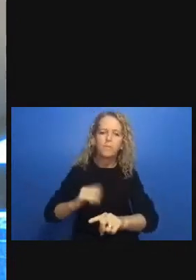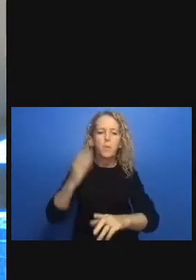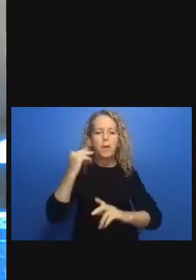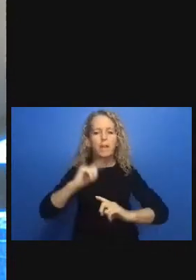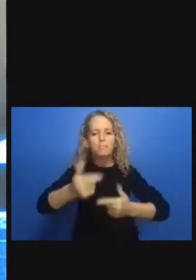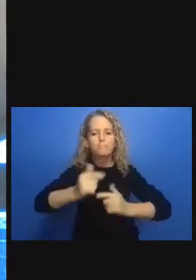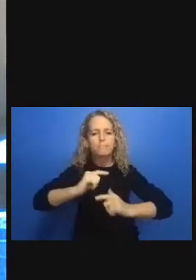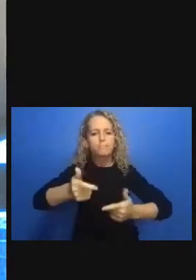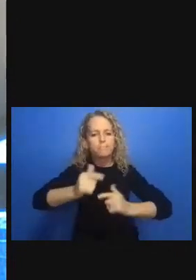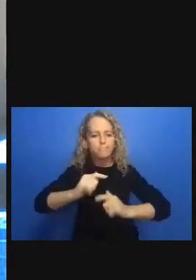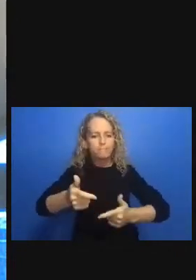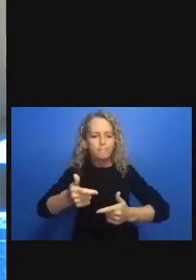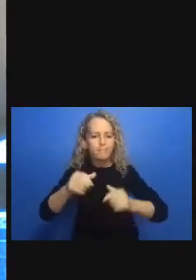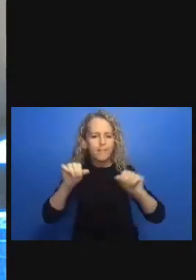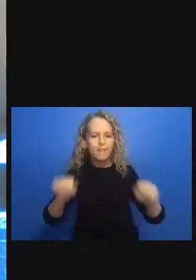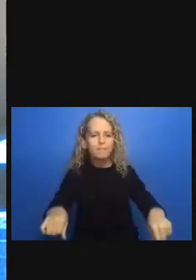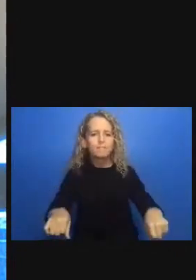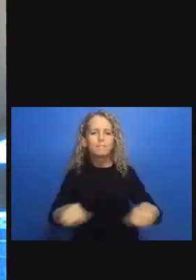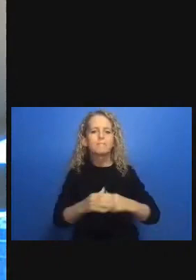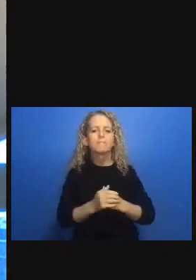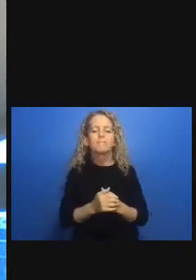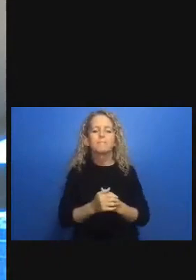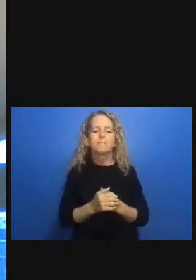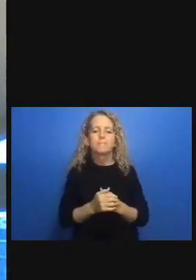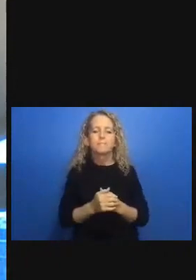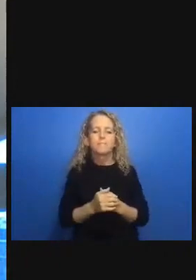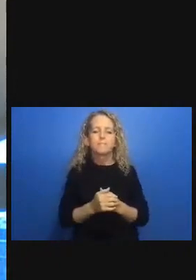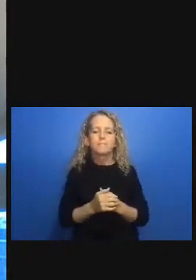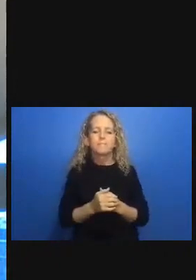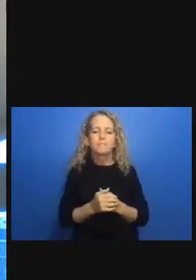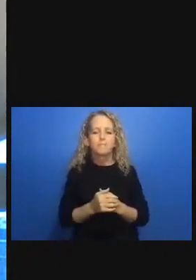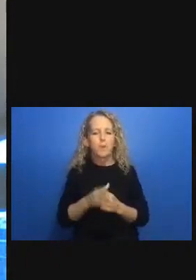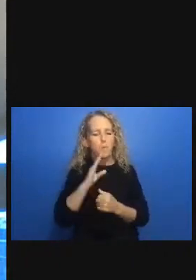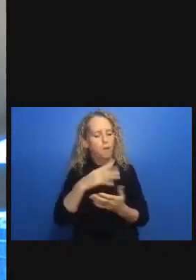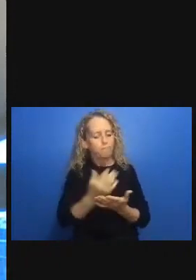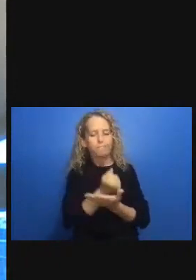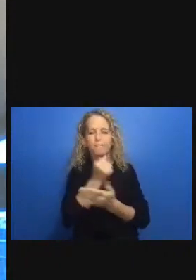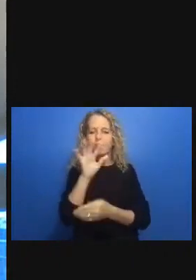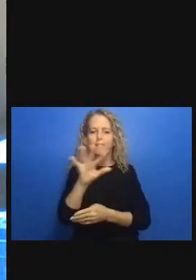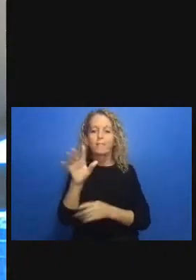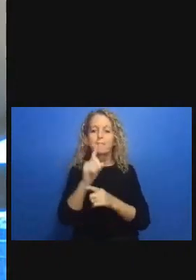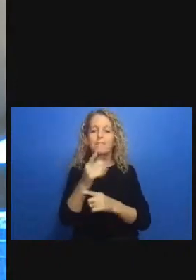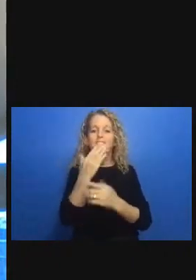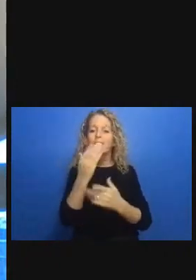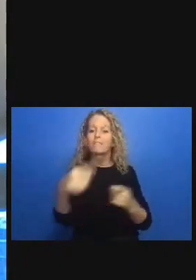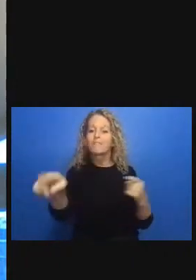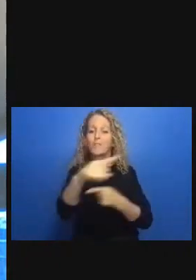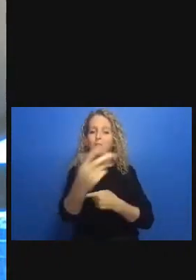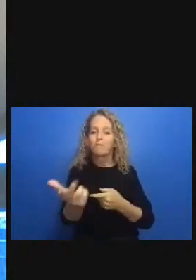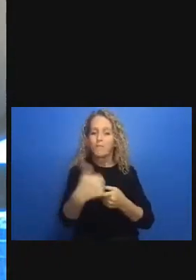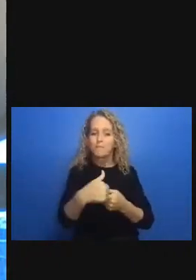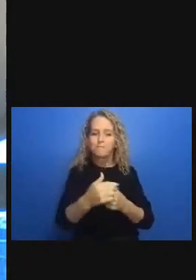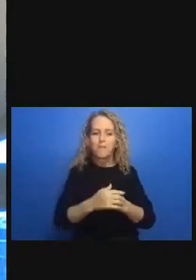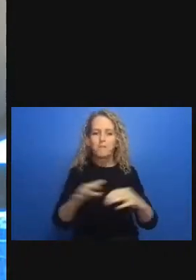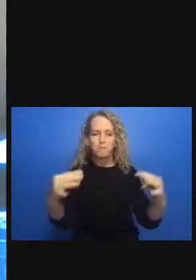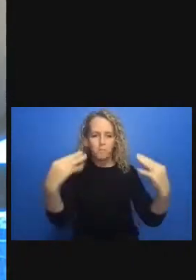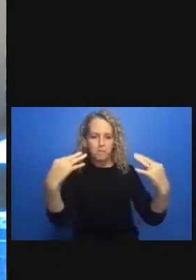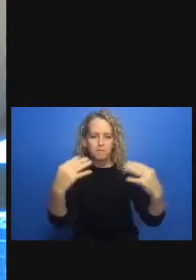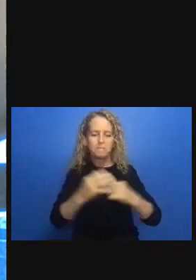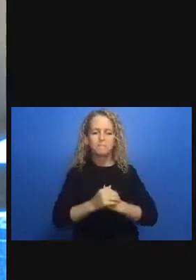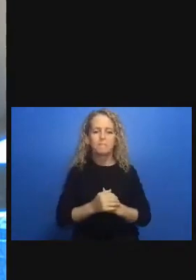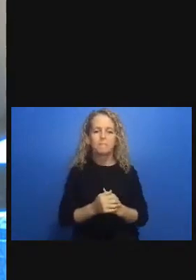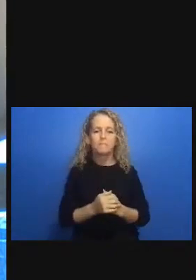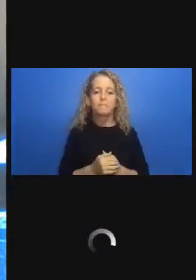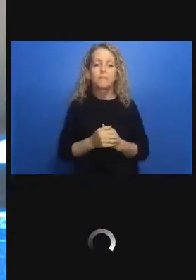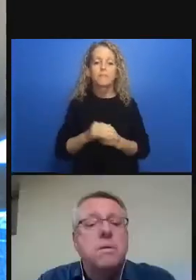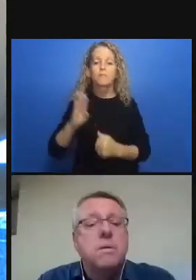the meat of it. And so we're going to make a lot of use of the next 55 minutes. So thanks so much for coming. First, I'm going to introduce you to